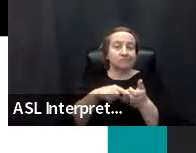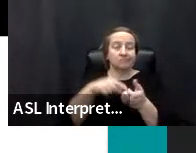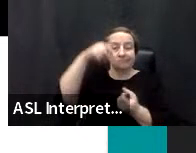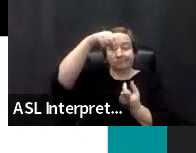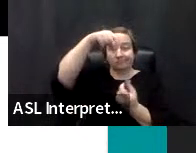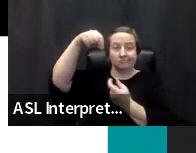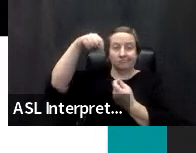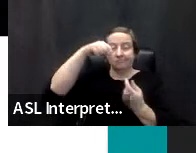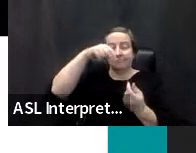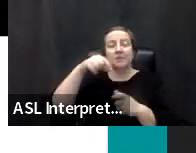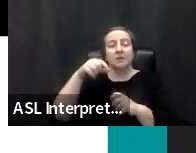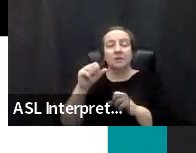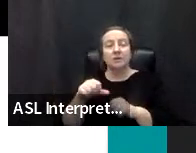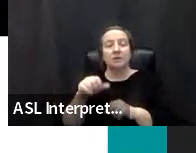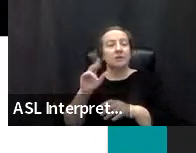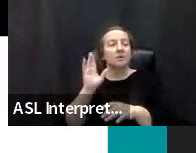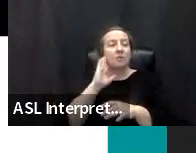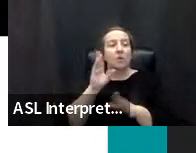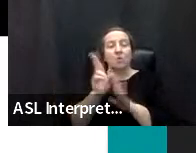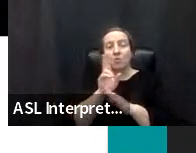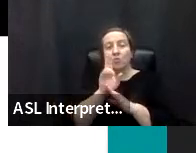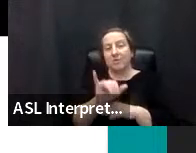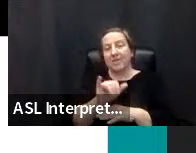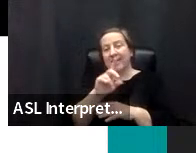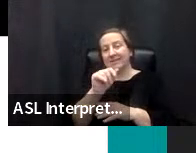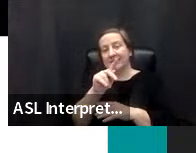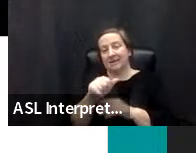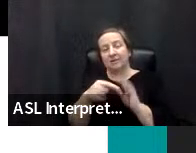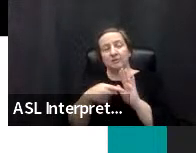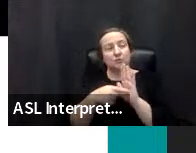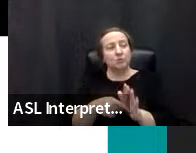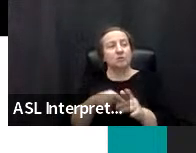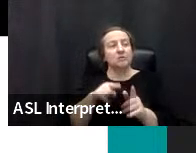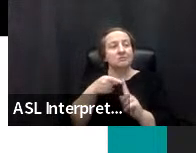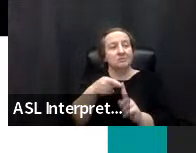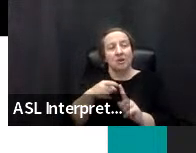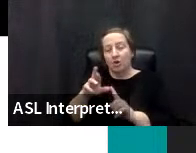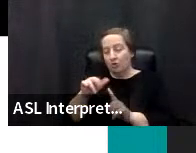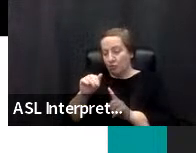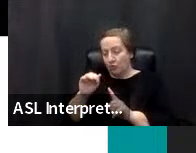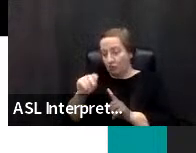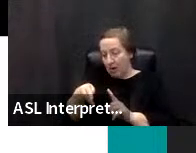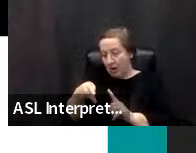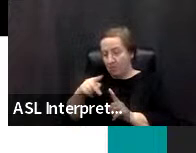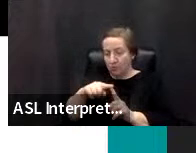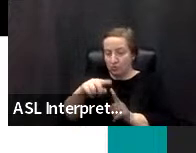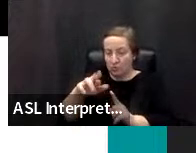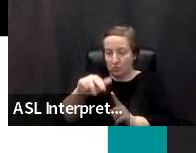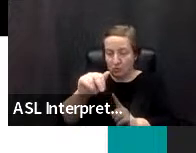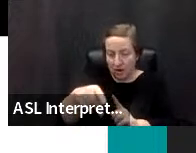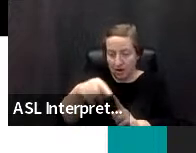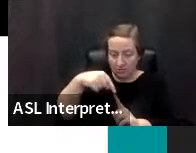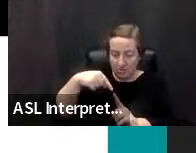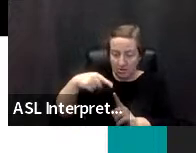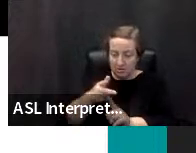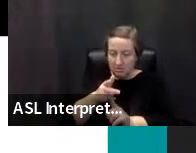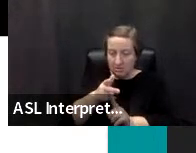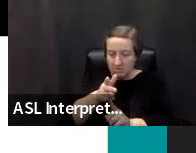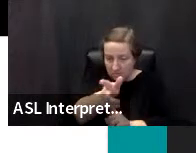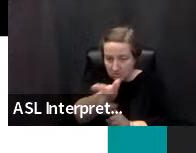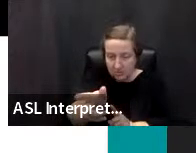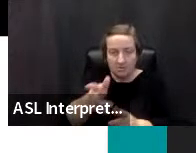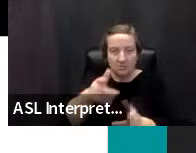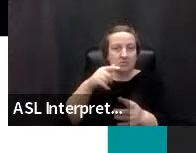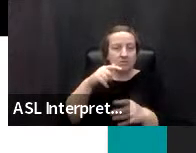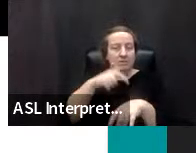will be used to kind of support individual ramp-to-ramp information as well as understanding larger origin and